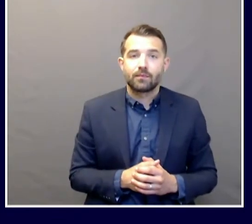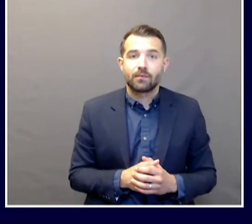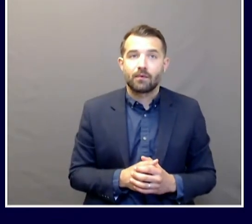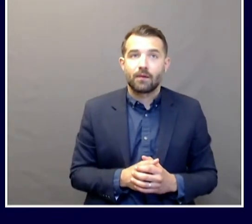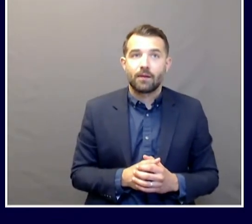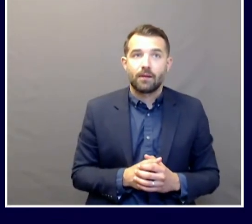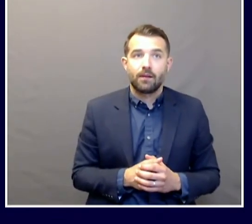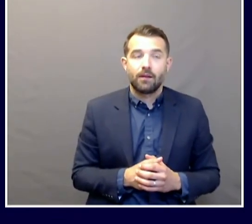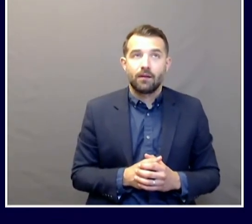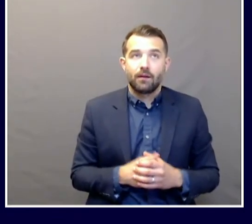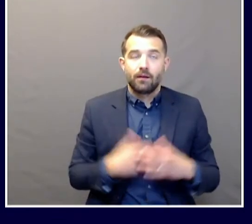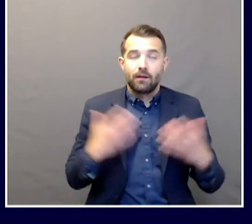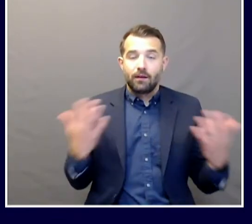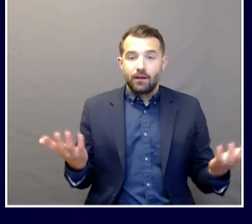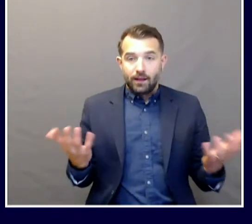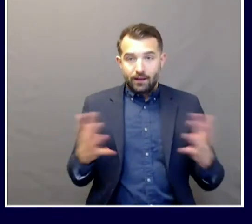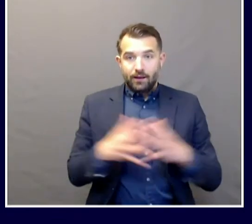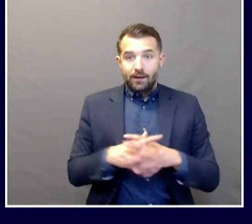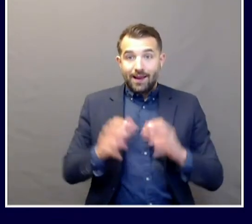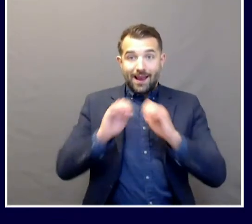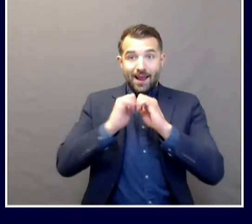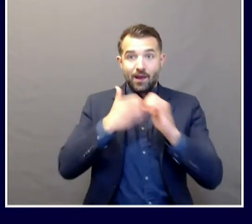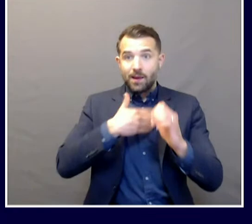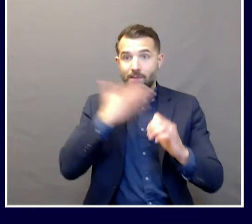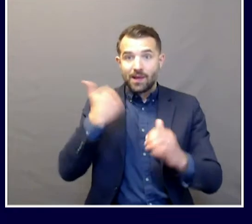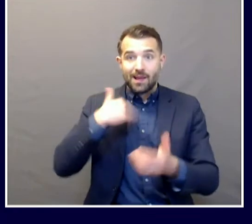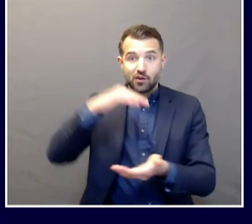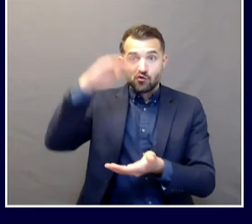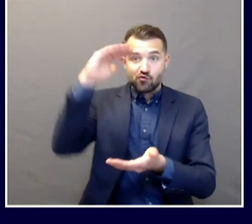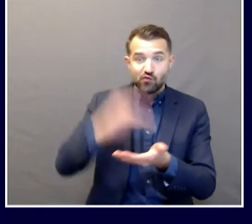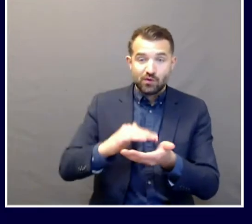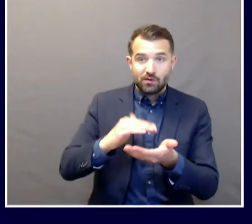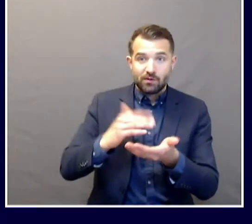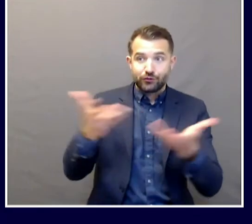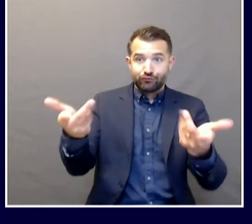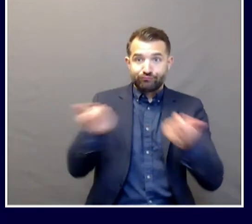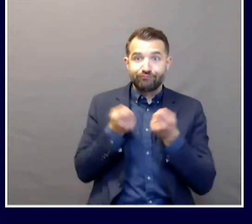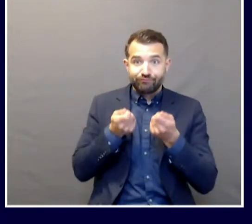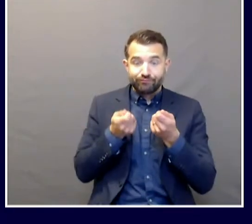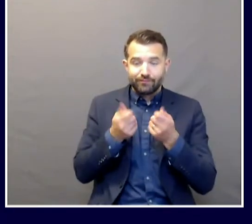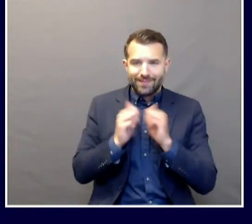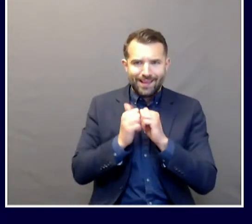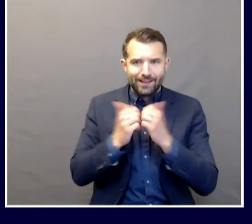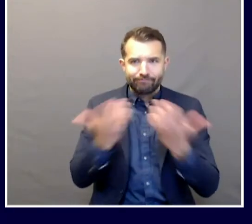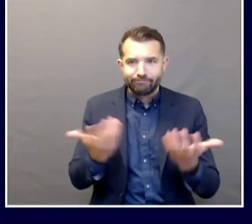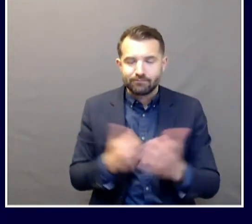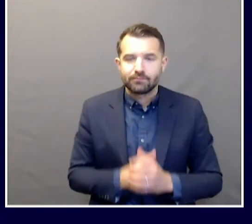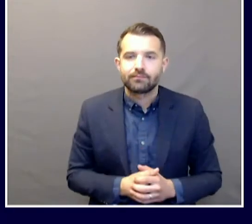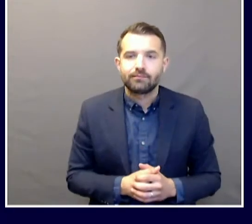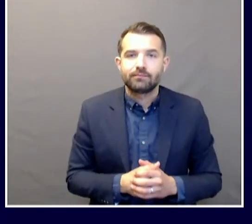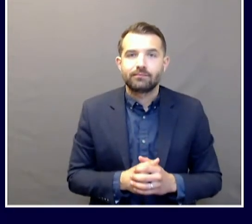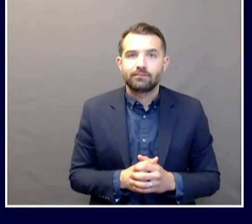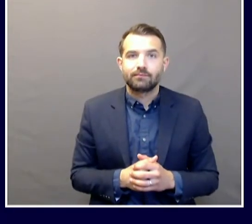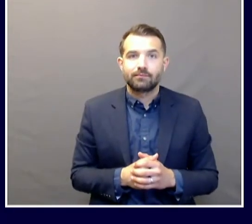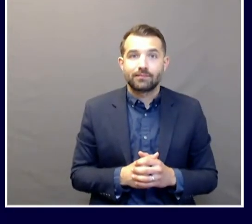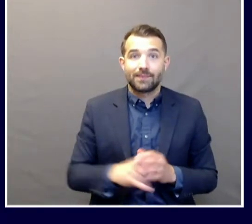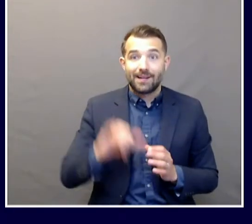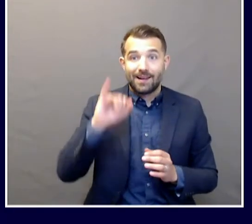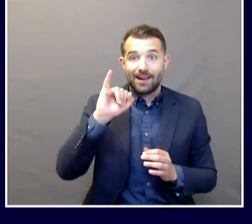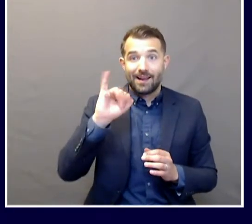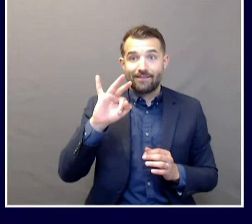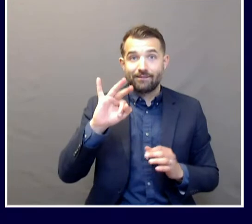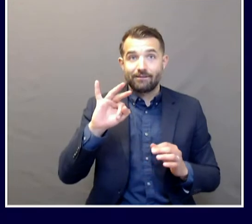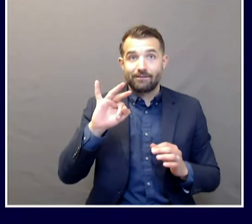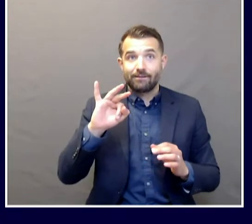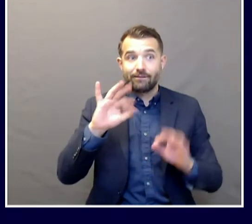can mitigate some of that risk to others if a family comes back and may have picked up COVID or something of that nature. And